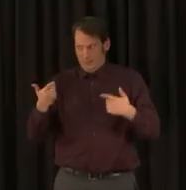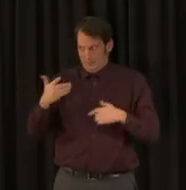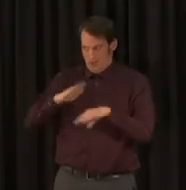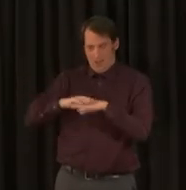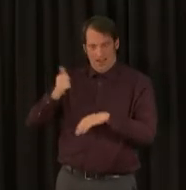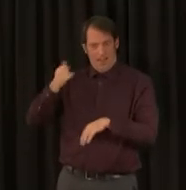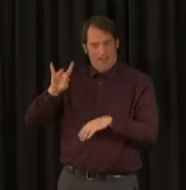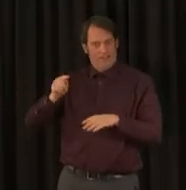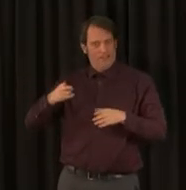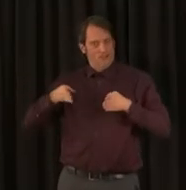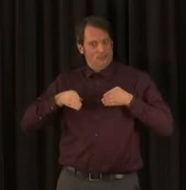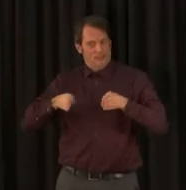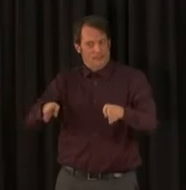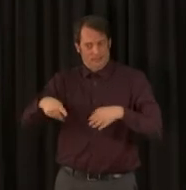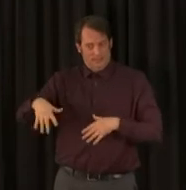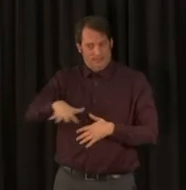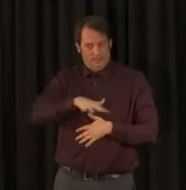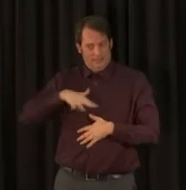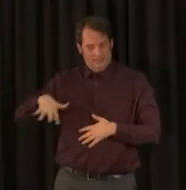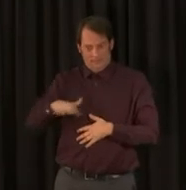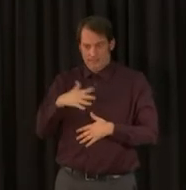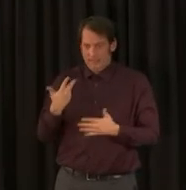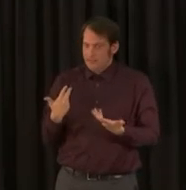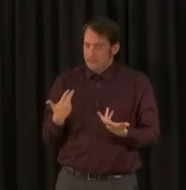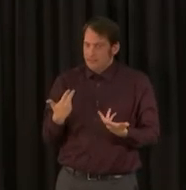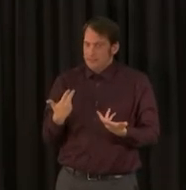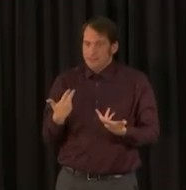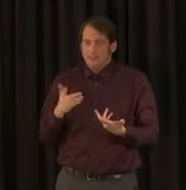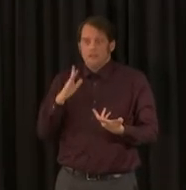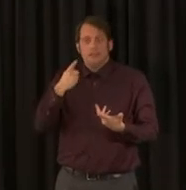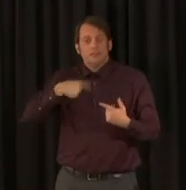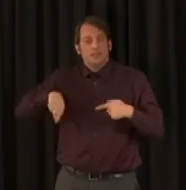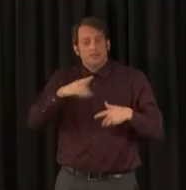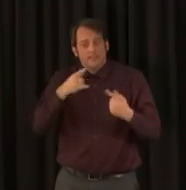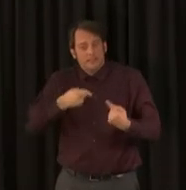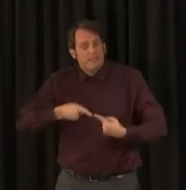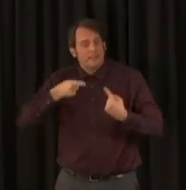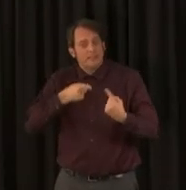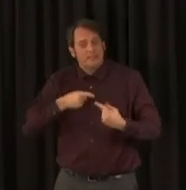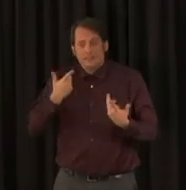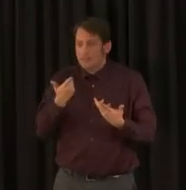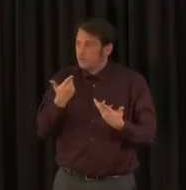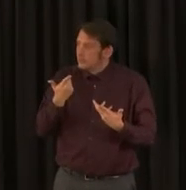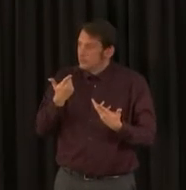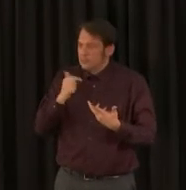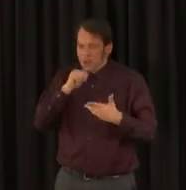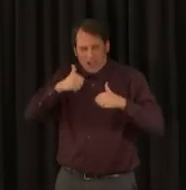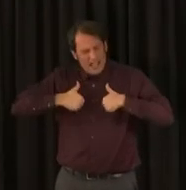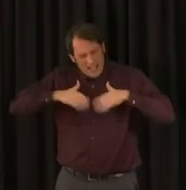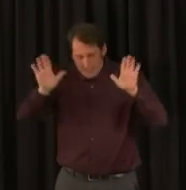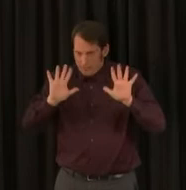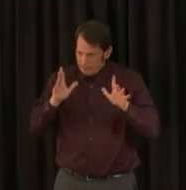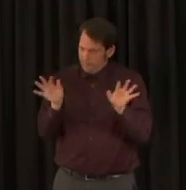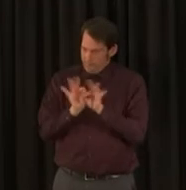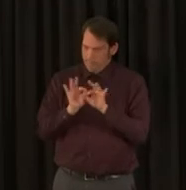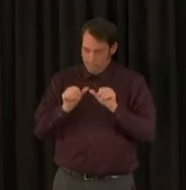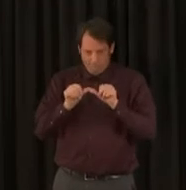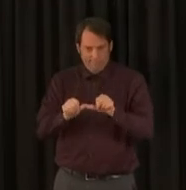Street, letting everybody know that not to give up. And that's basically